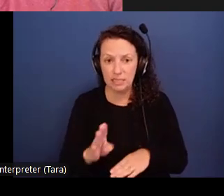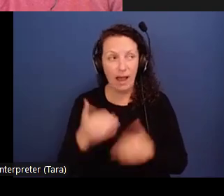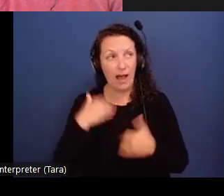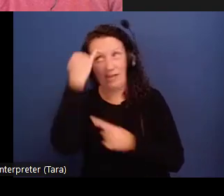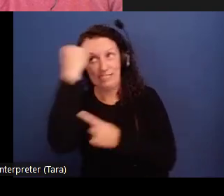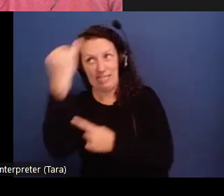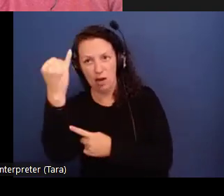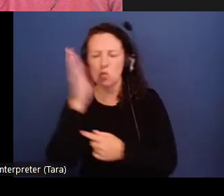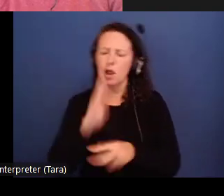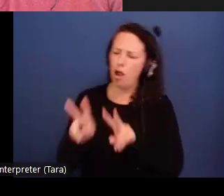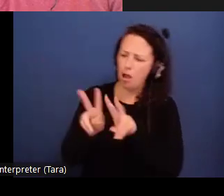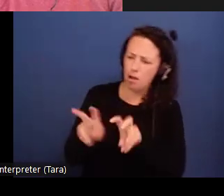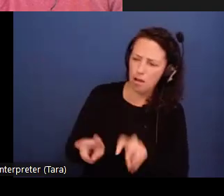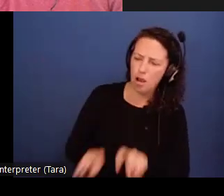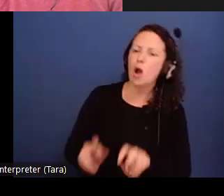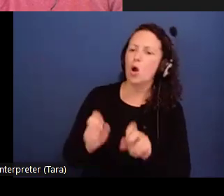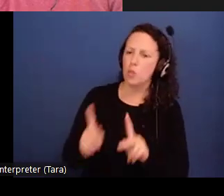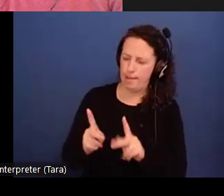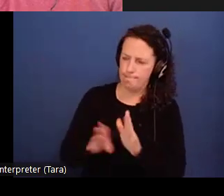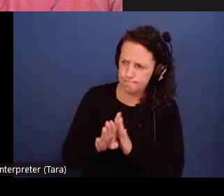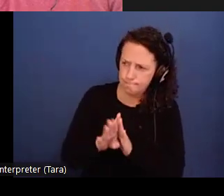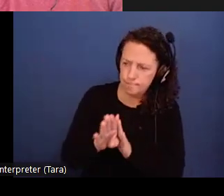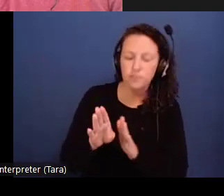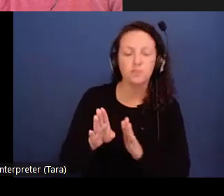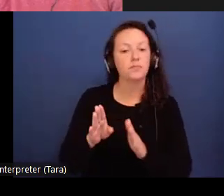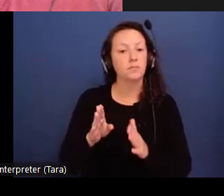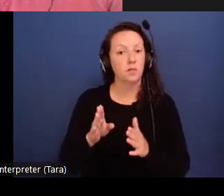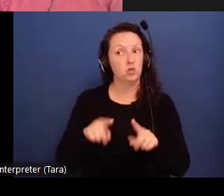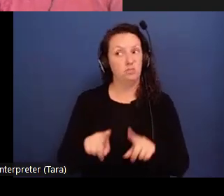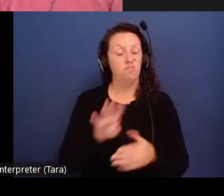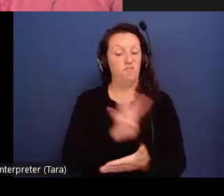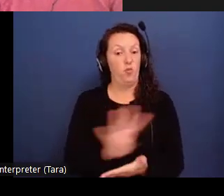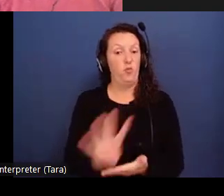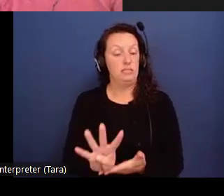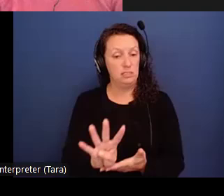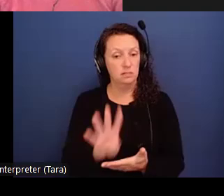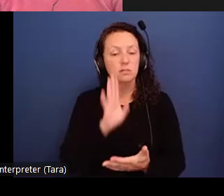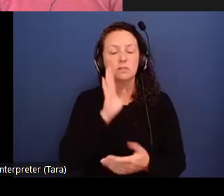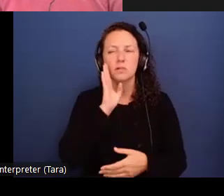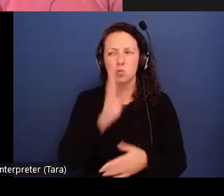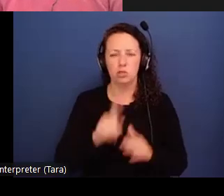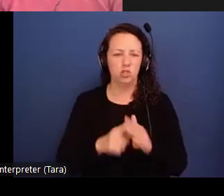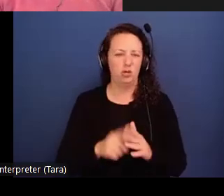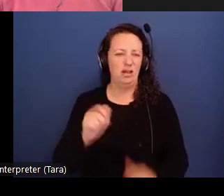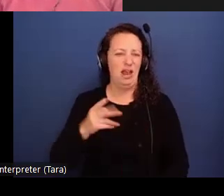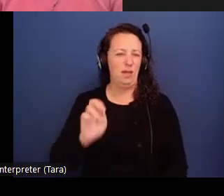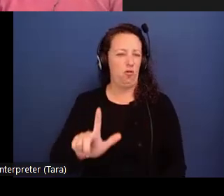the idea throughout 4 weeks of learning. And we're launching that in April, which is very exciting because we've supported